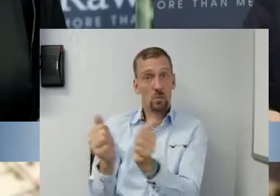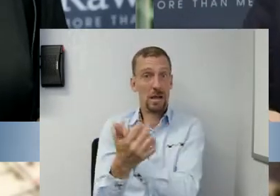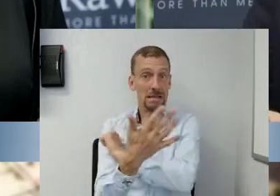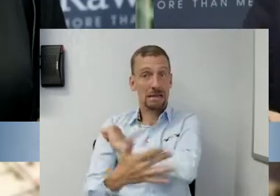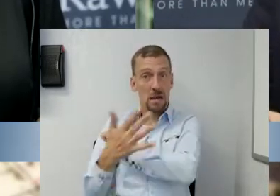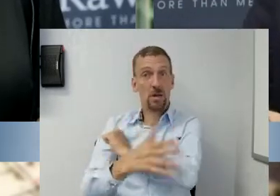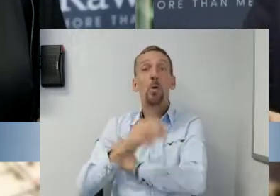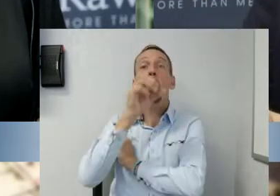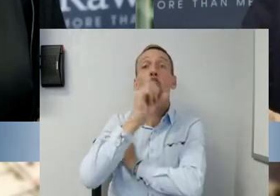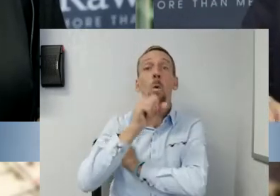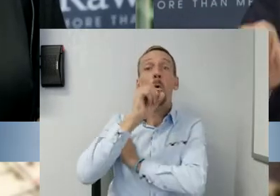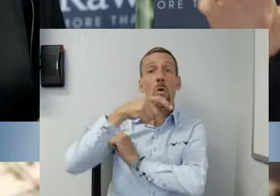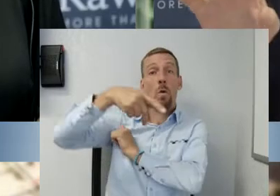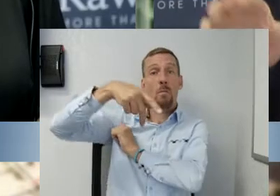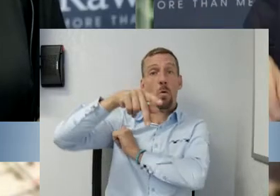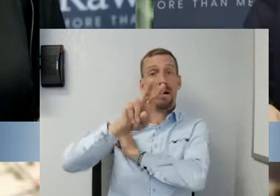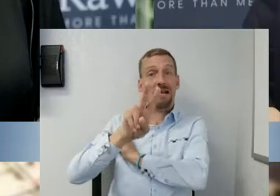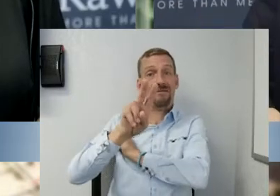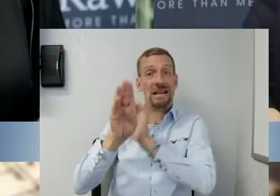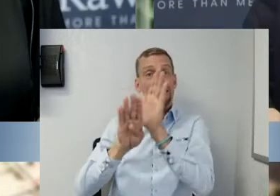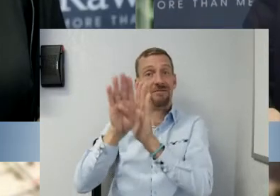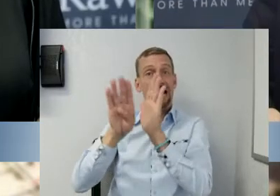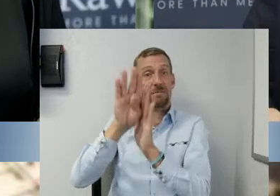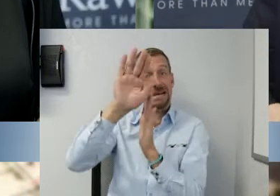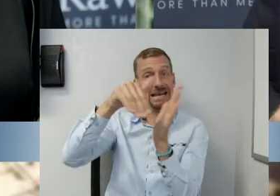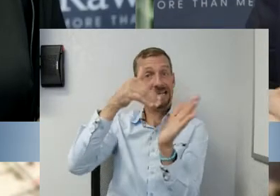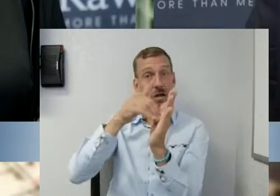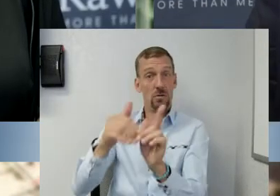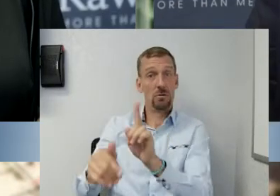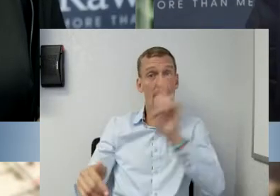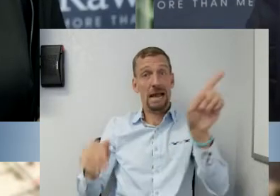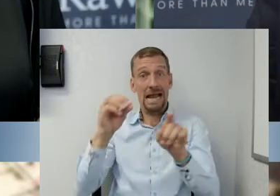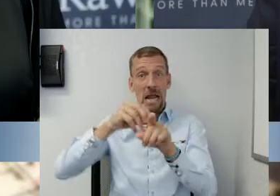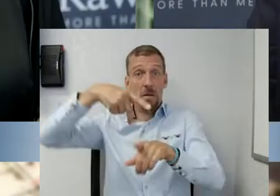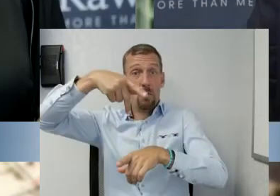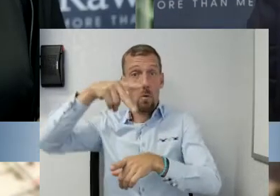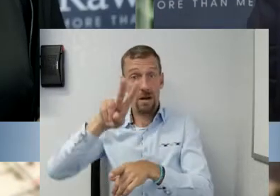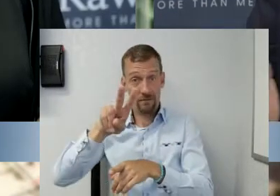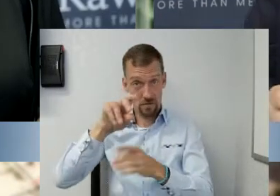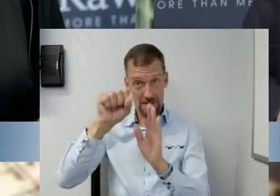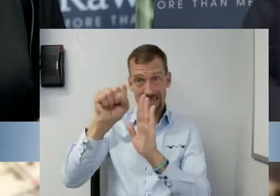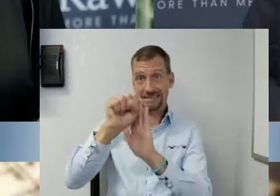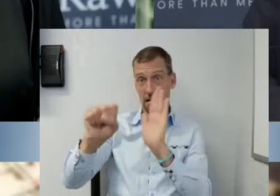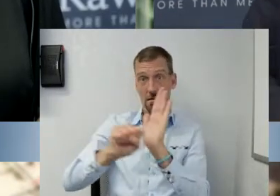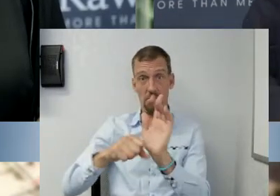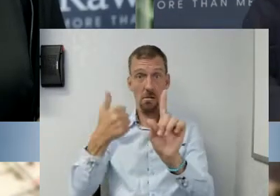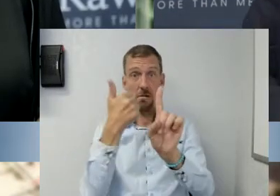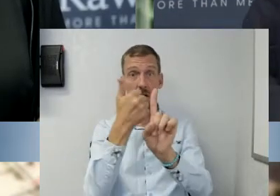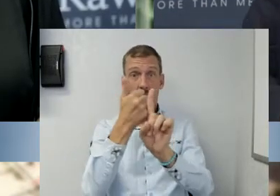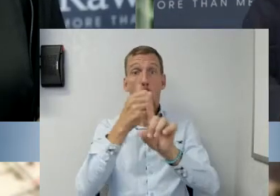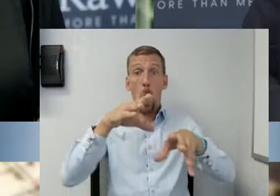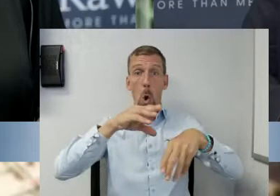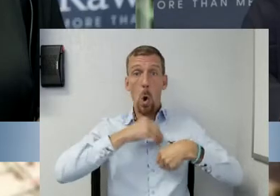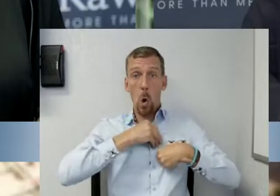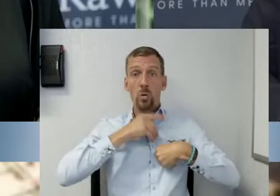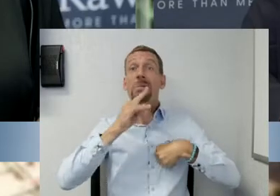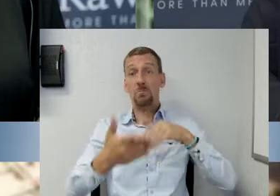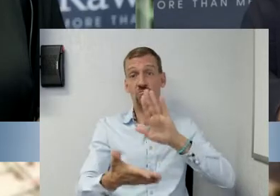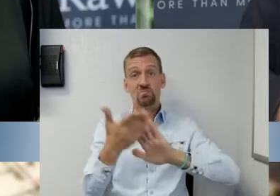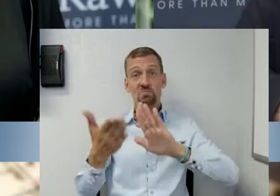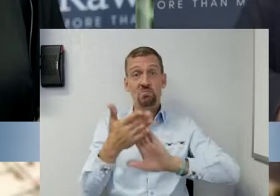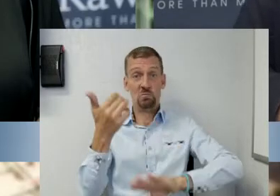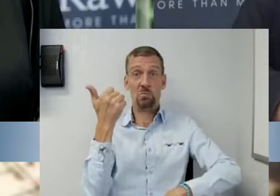Porterville Development Center in Porterville. The state owns and operates it. They